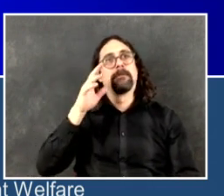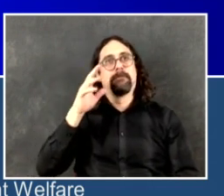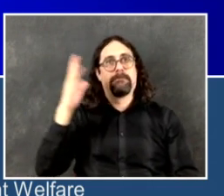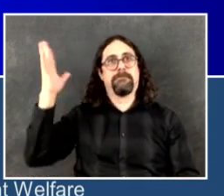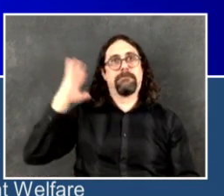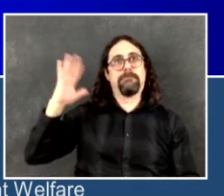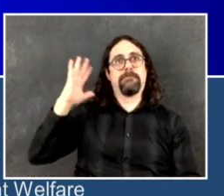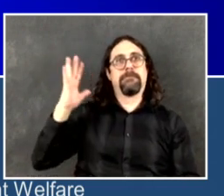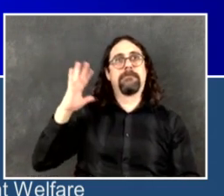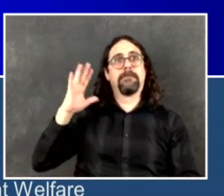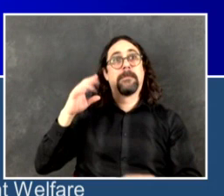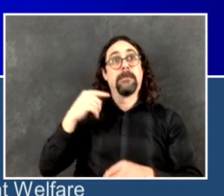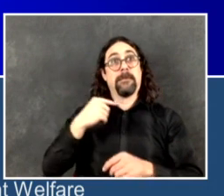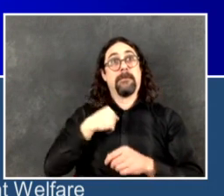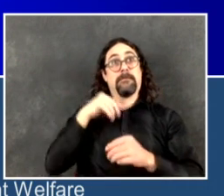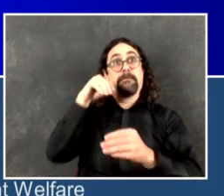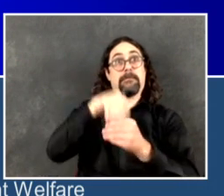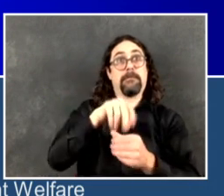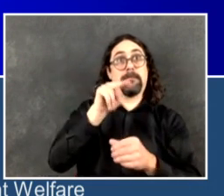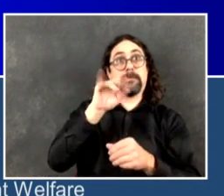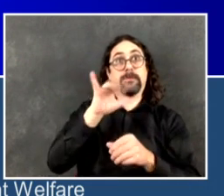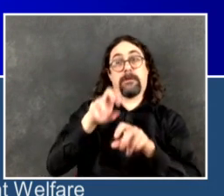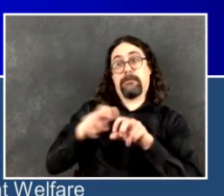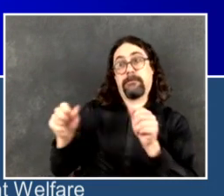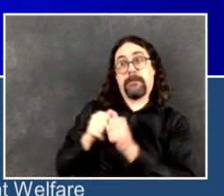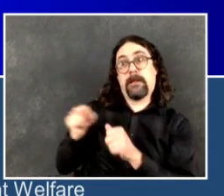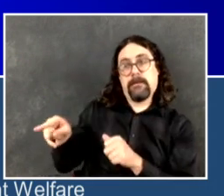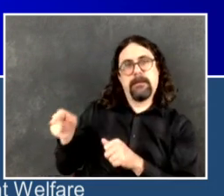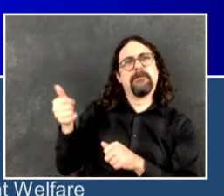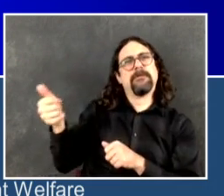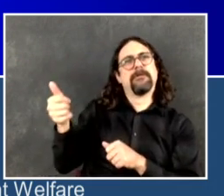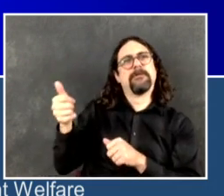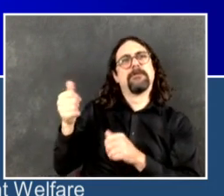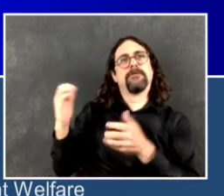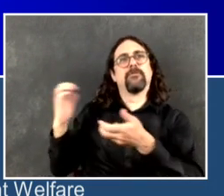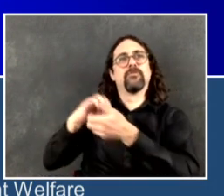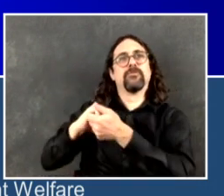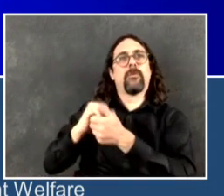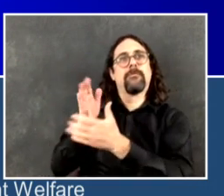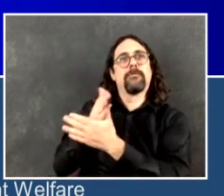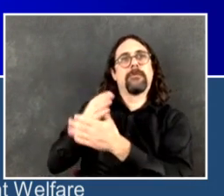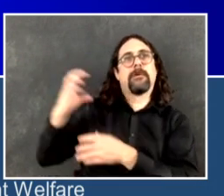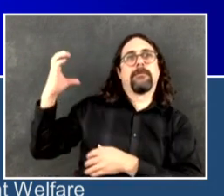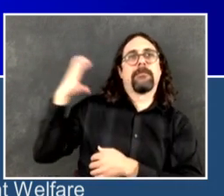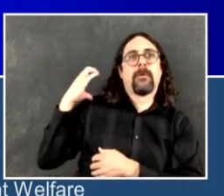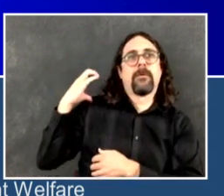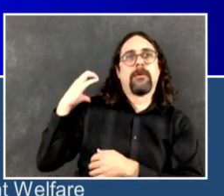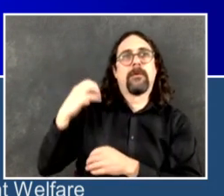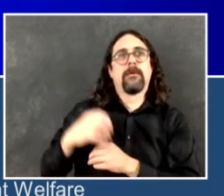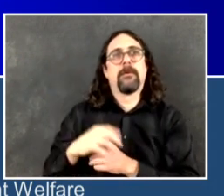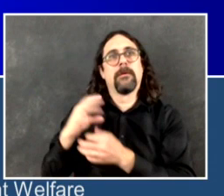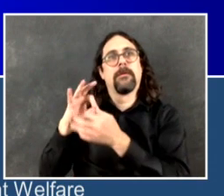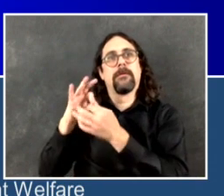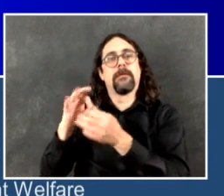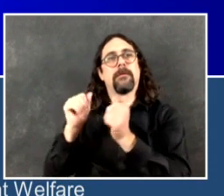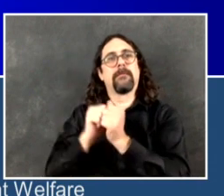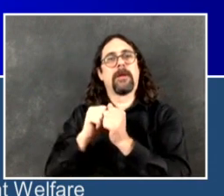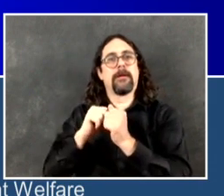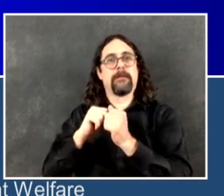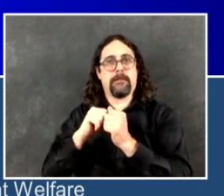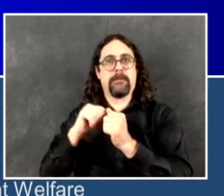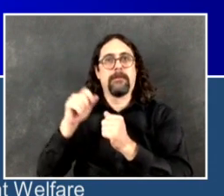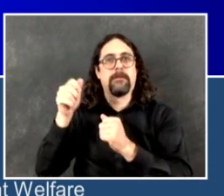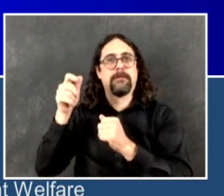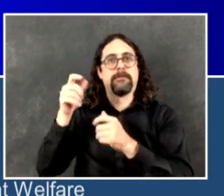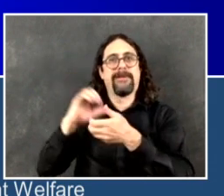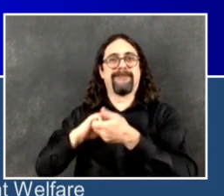Welfare Agencies. She's a leader in this city in so many ways, in our nonprofit sector, in the work of social